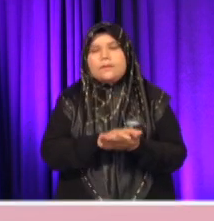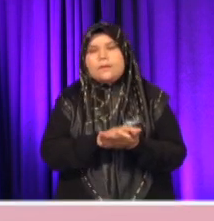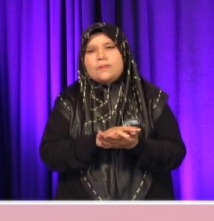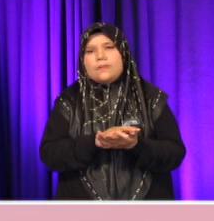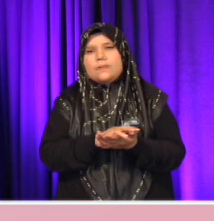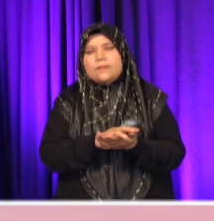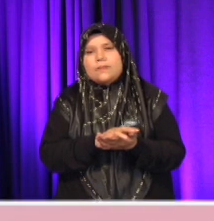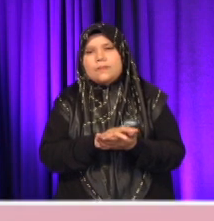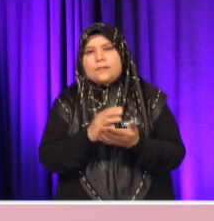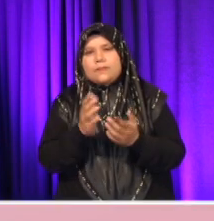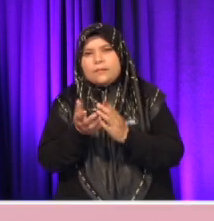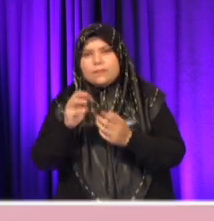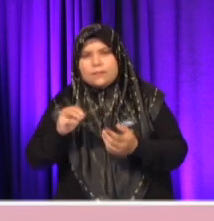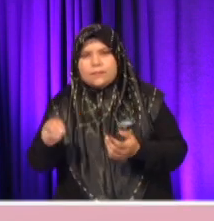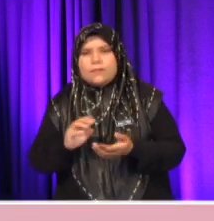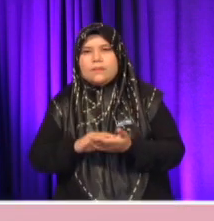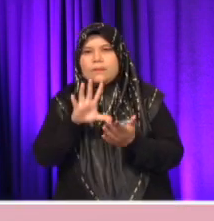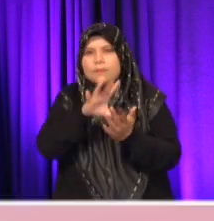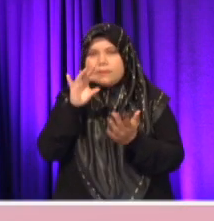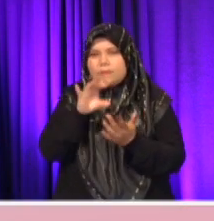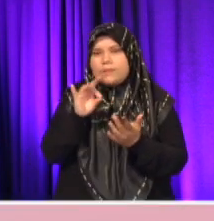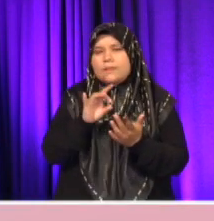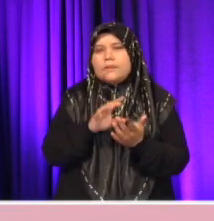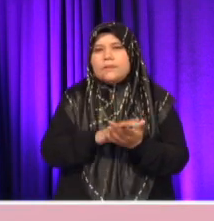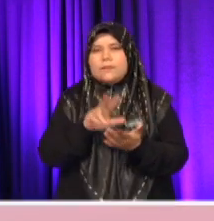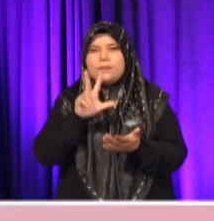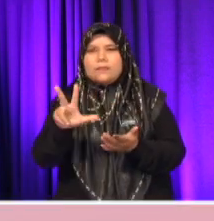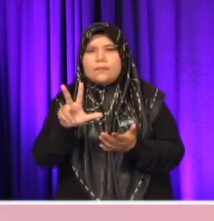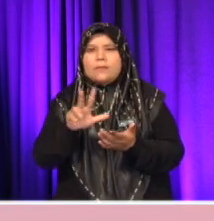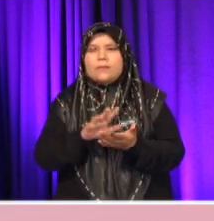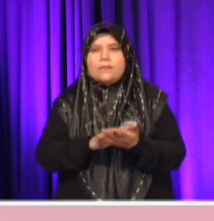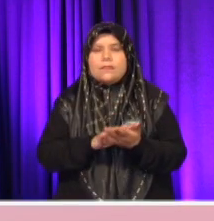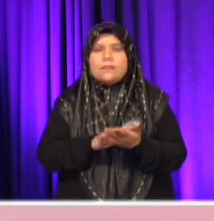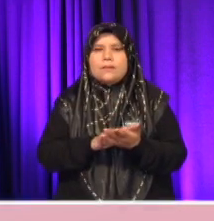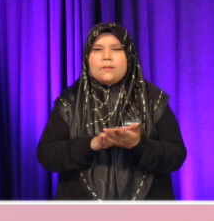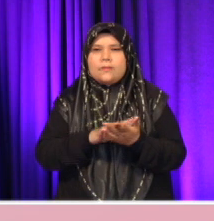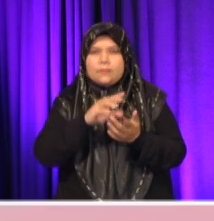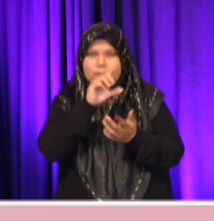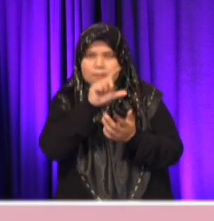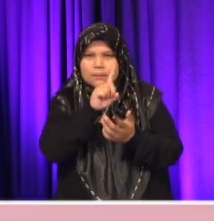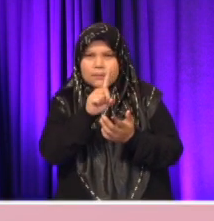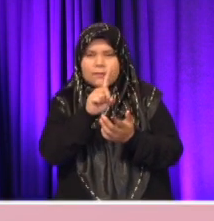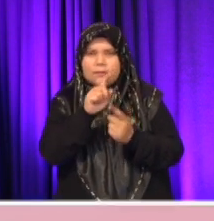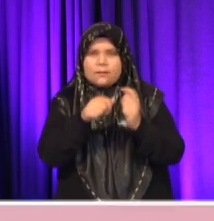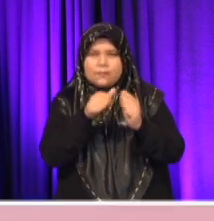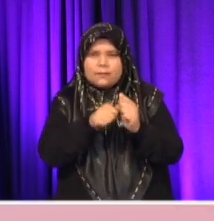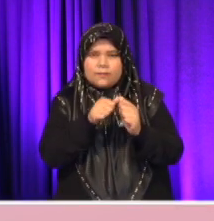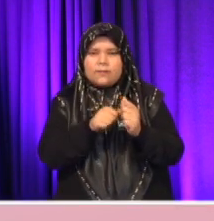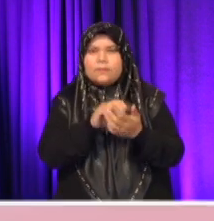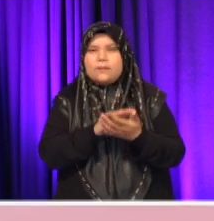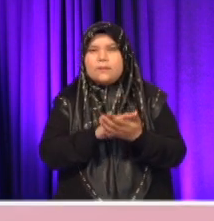So students will be able to choose the answer from 3 options for every question, okay? Alright, and